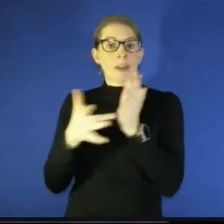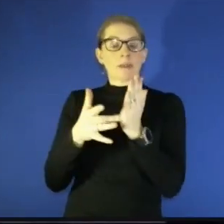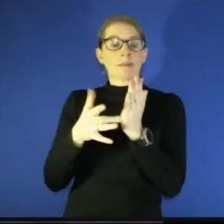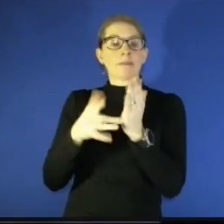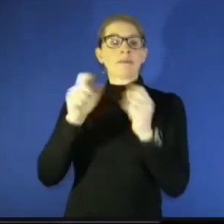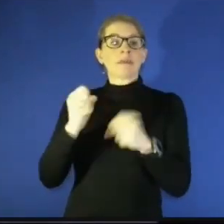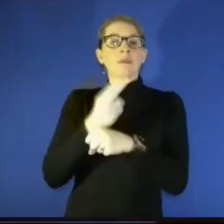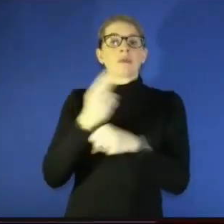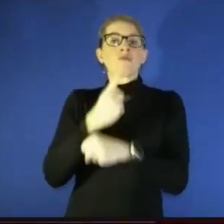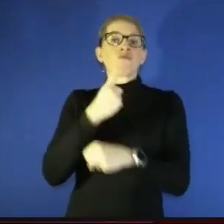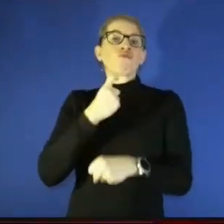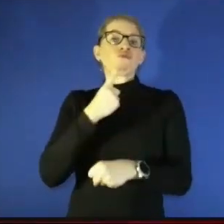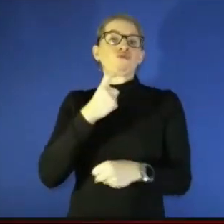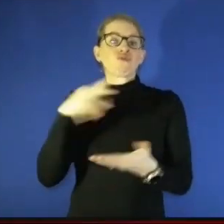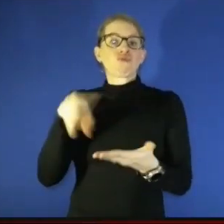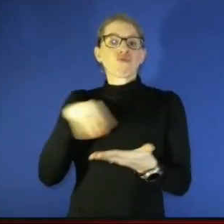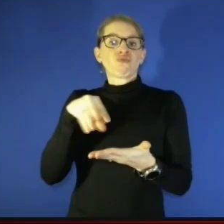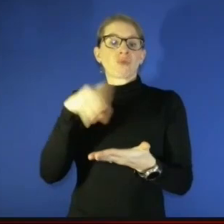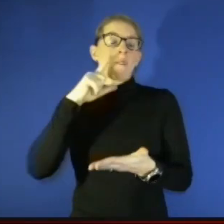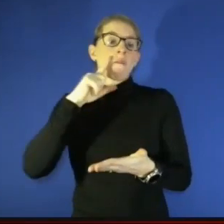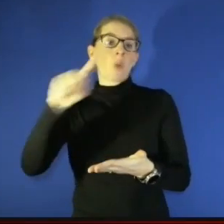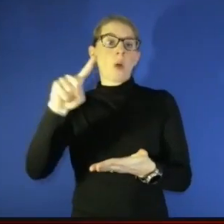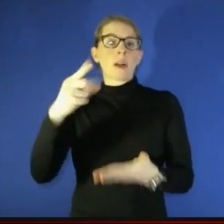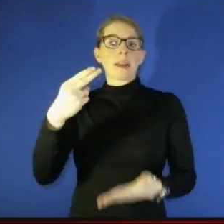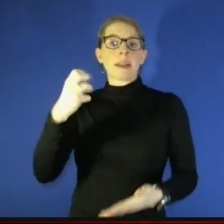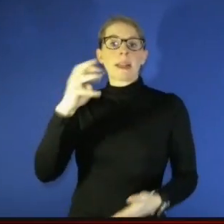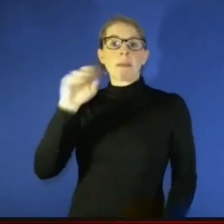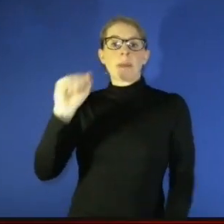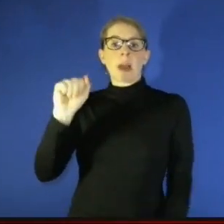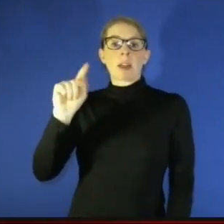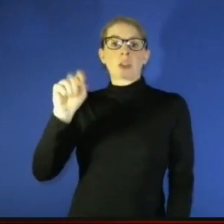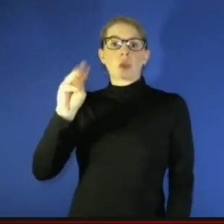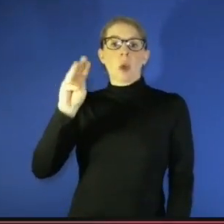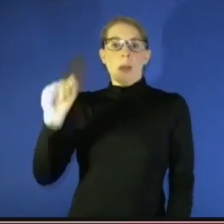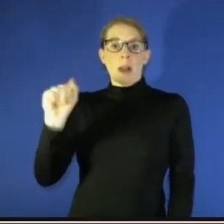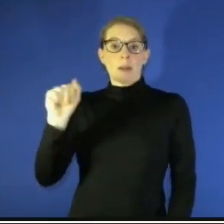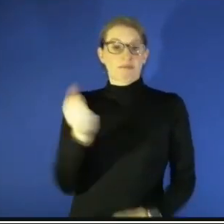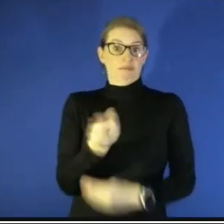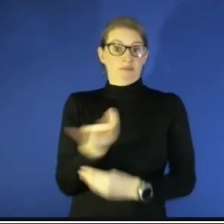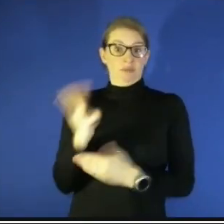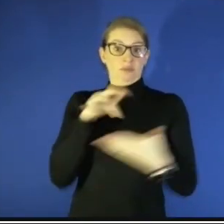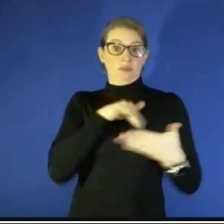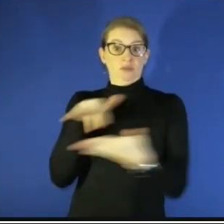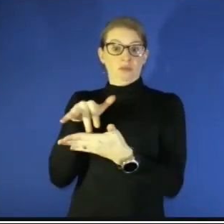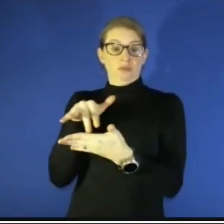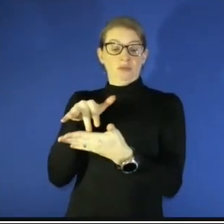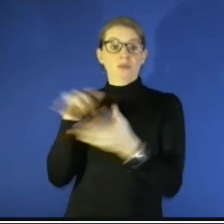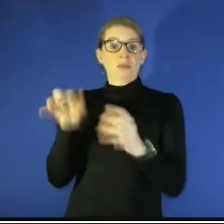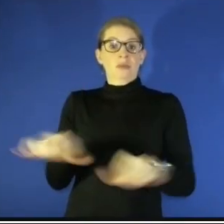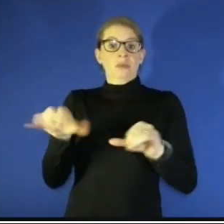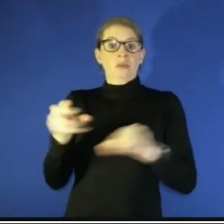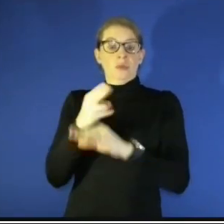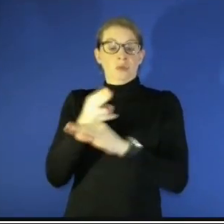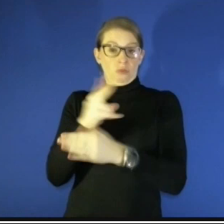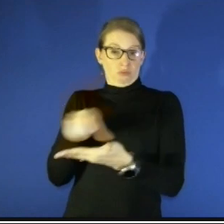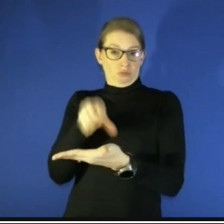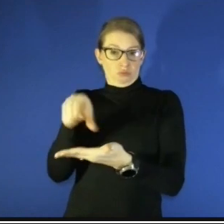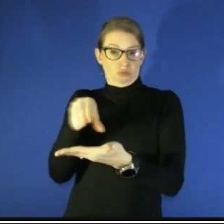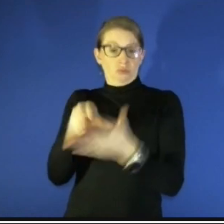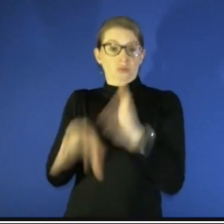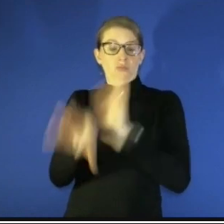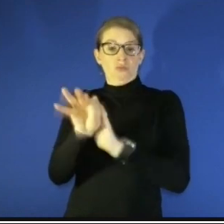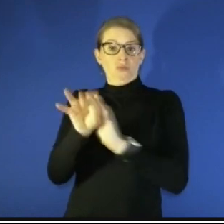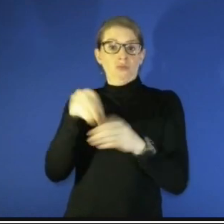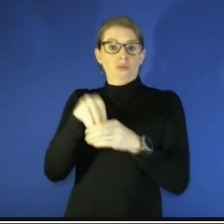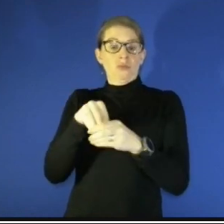a hematoma. The FDA clearance followed multiple studies that demonstrated the scanners used in spotting signs of hematoma in patients as young